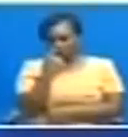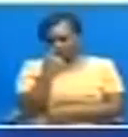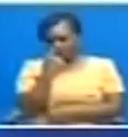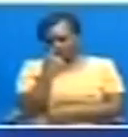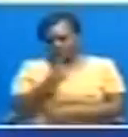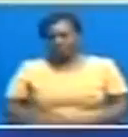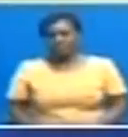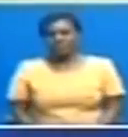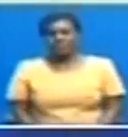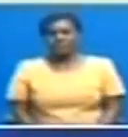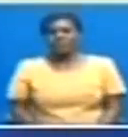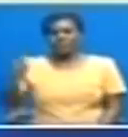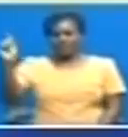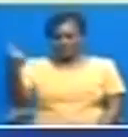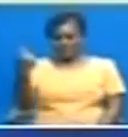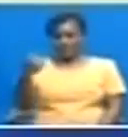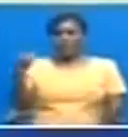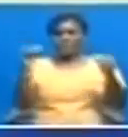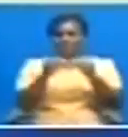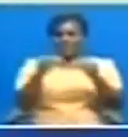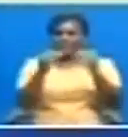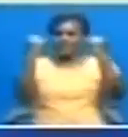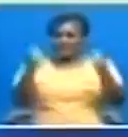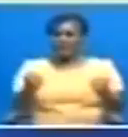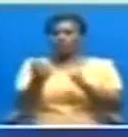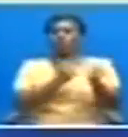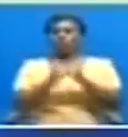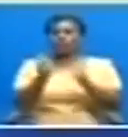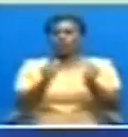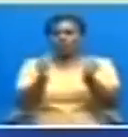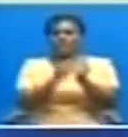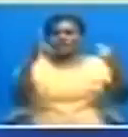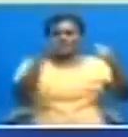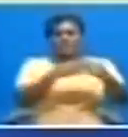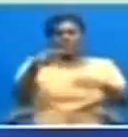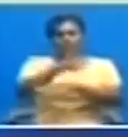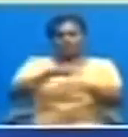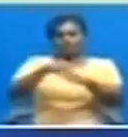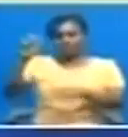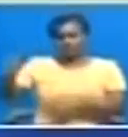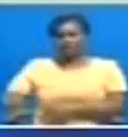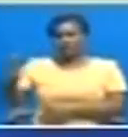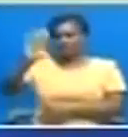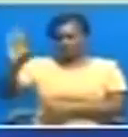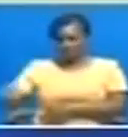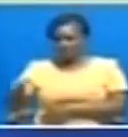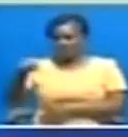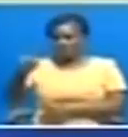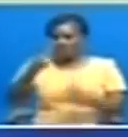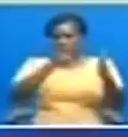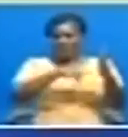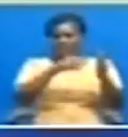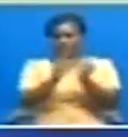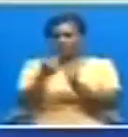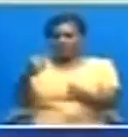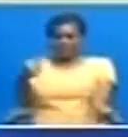That's too close, Jackie. Kenya will face tough competition from 8 teams, including host nation South Africa, who are ranked 11th in the world,